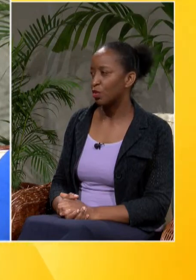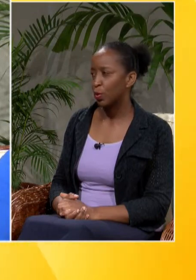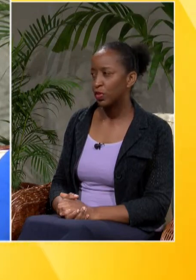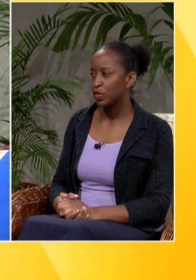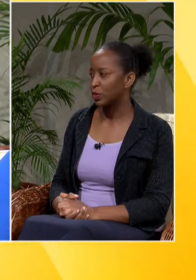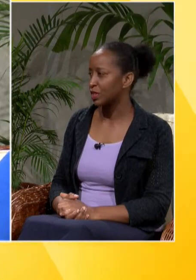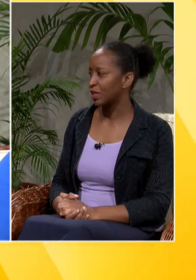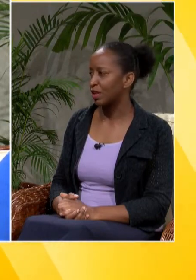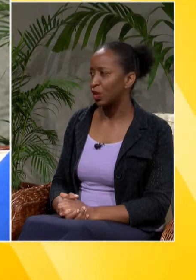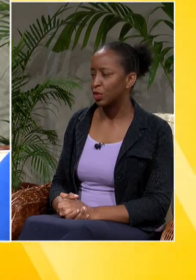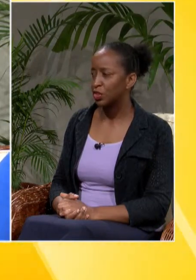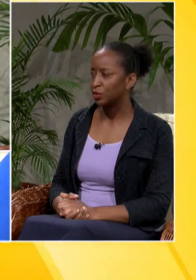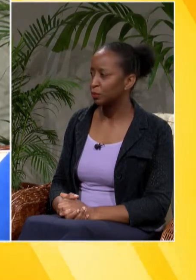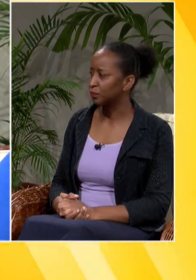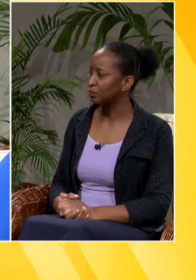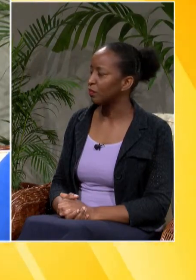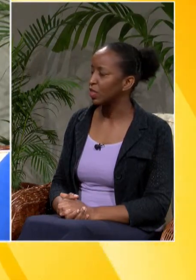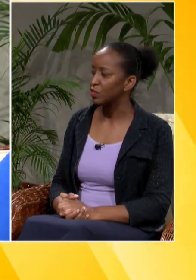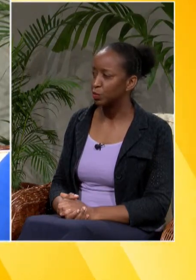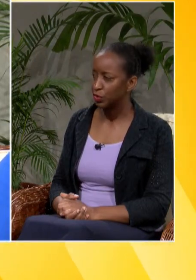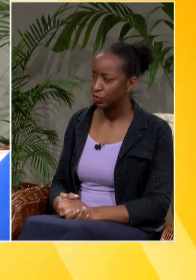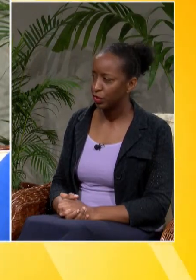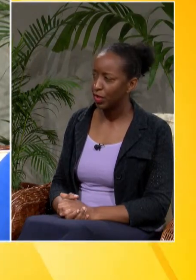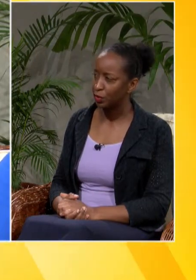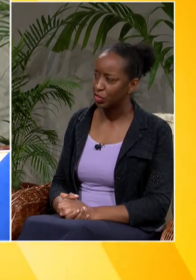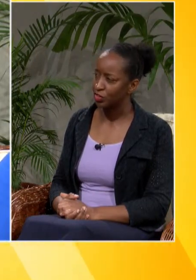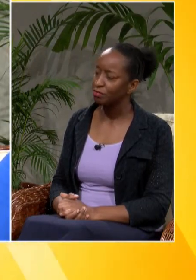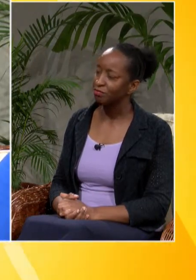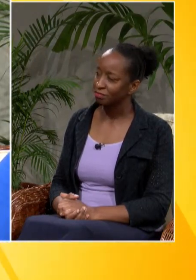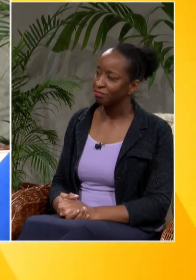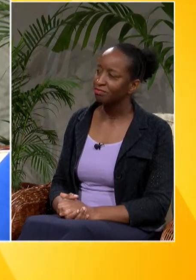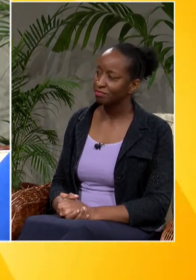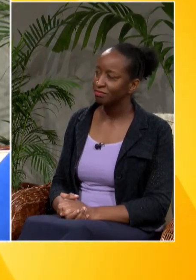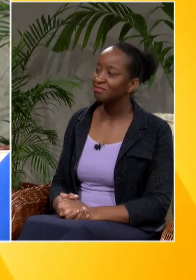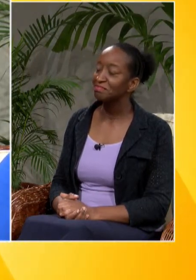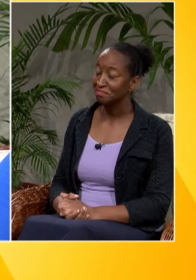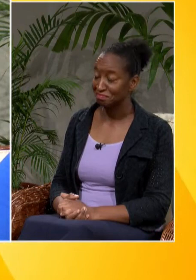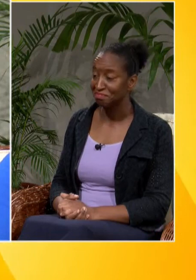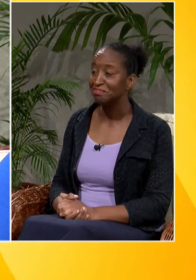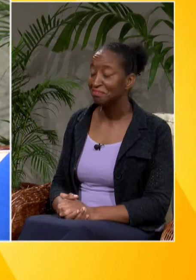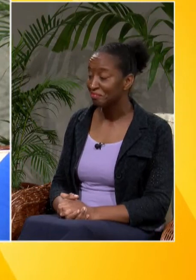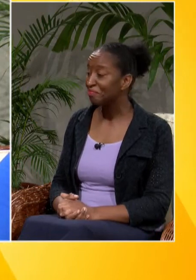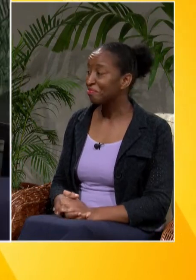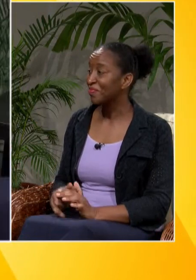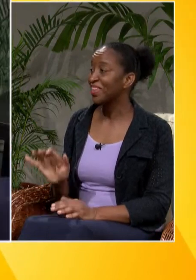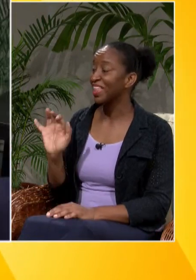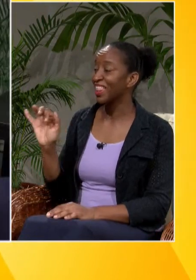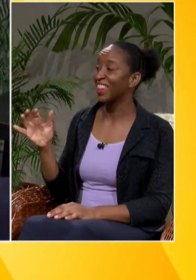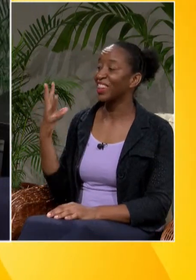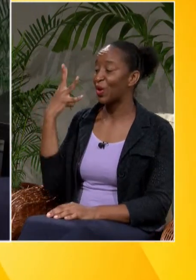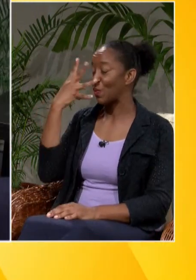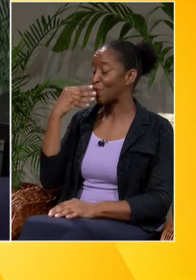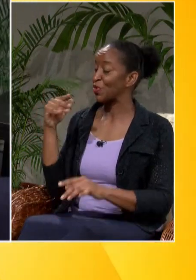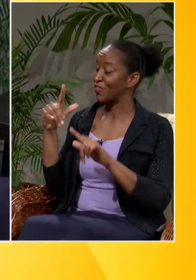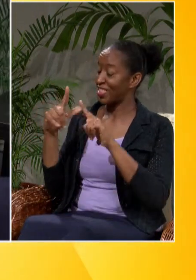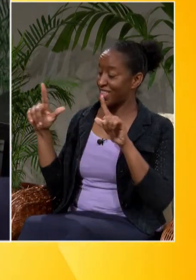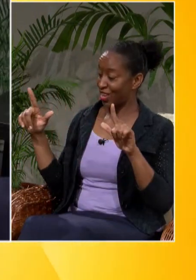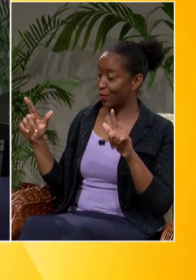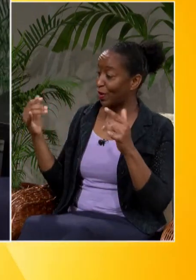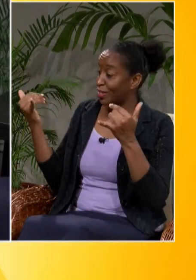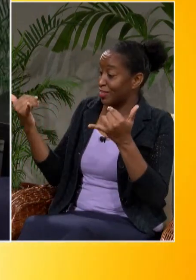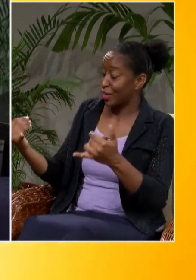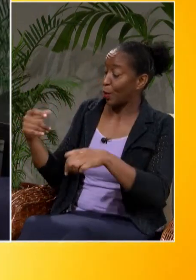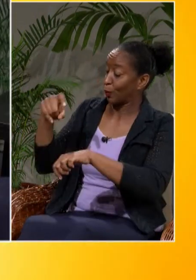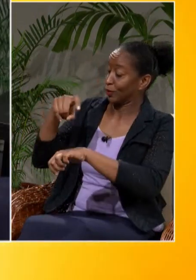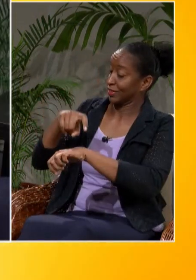There's nothing wrong with using sign language. It is a beautiful language. All right, with that beautiful language, it's time for us